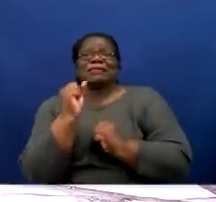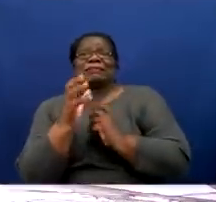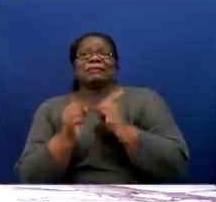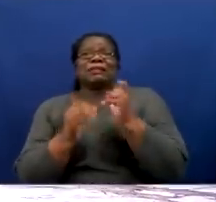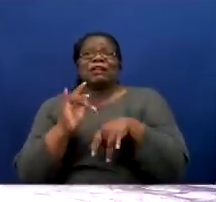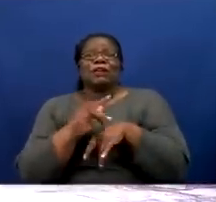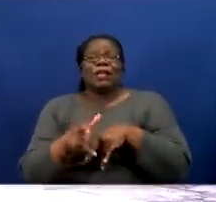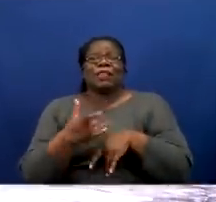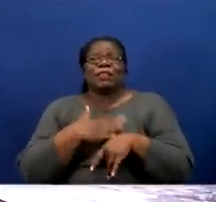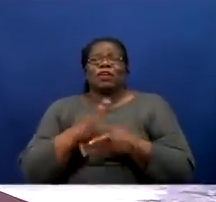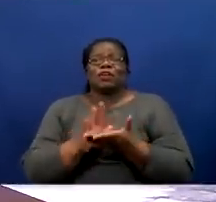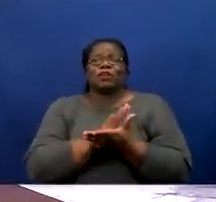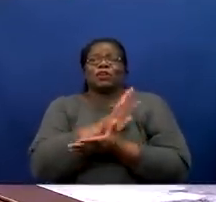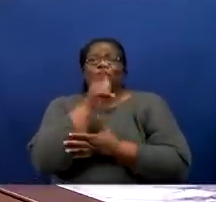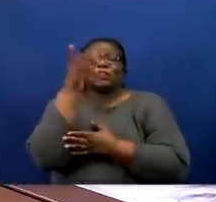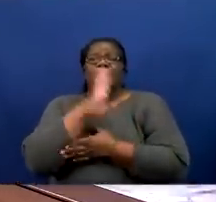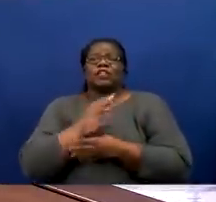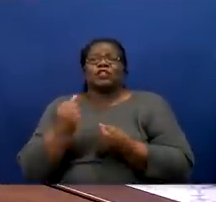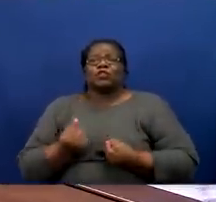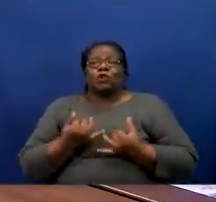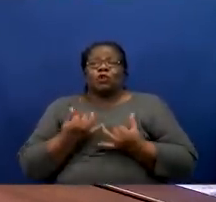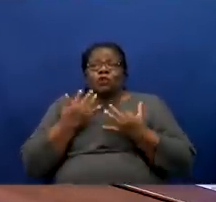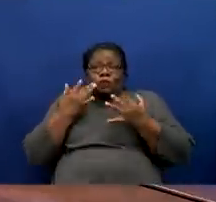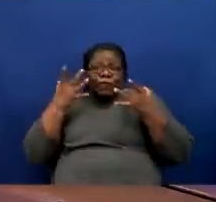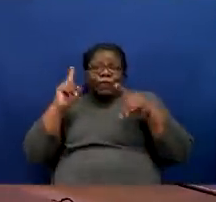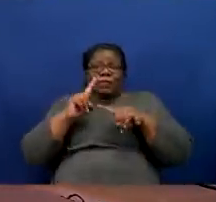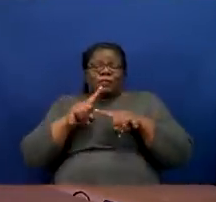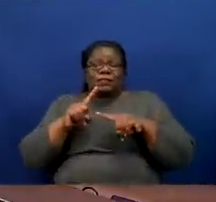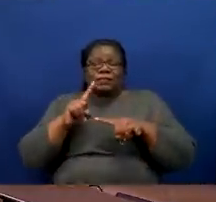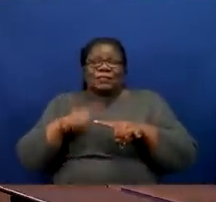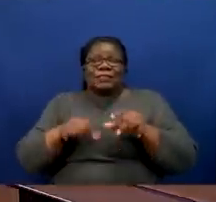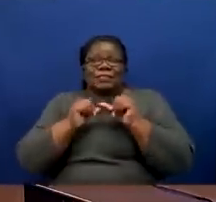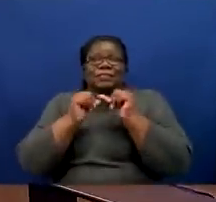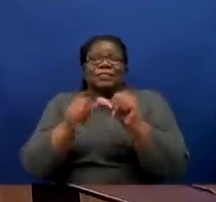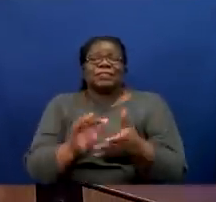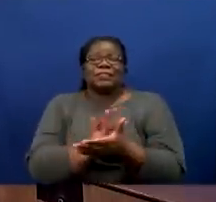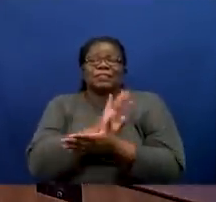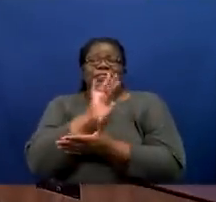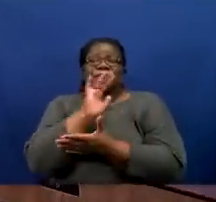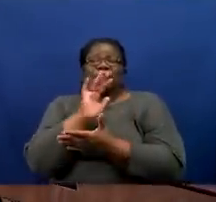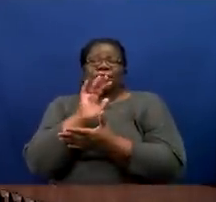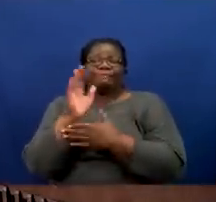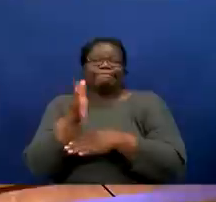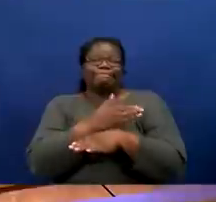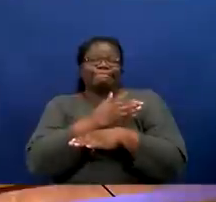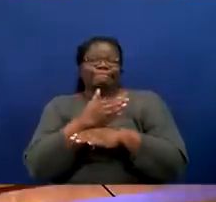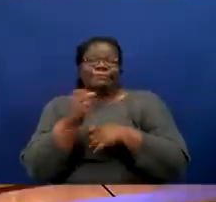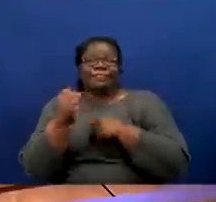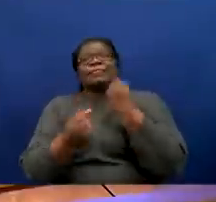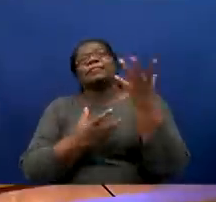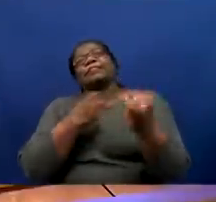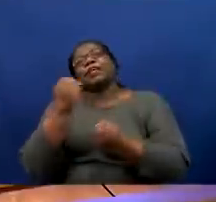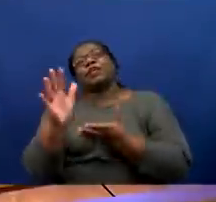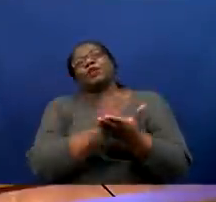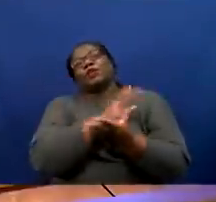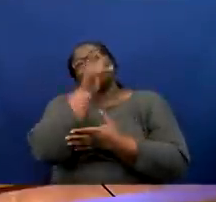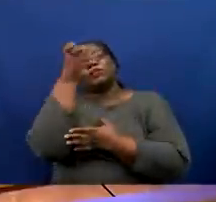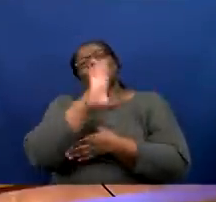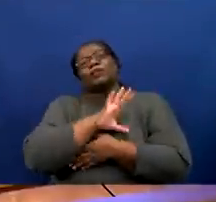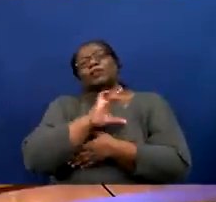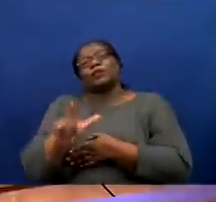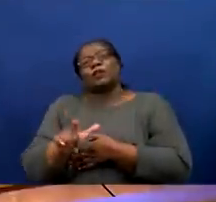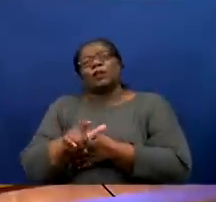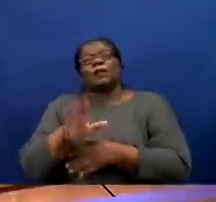earlier, and the glory of God so overwhelmed her, she couldn't even keep singing. The glory of the Lord. Okay. Y'all